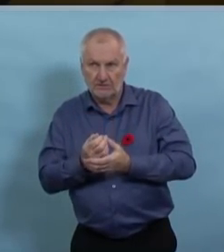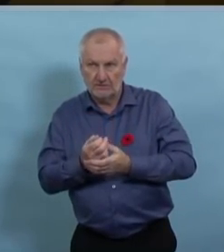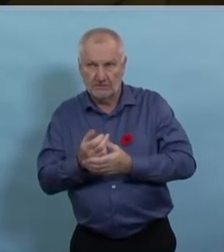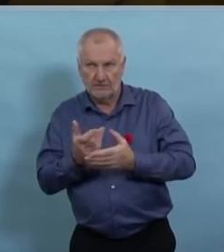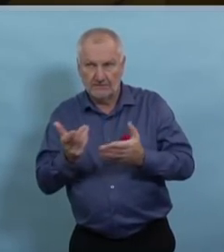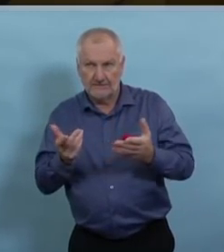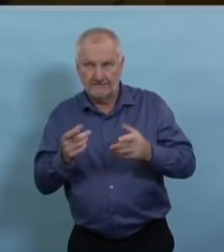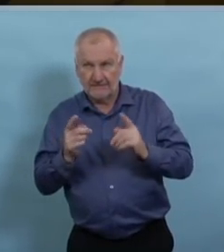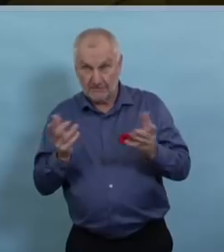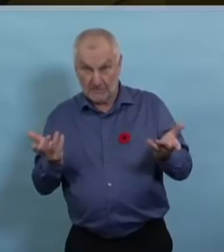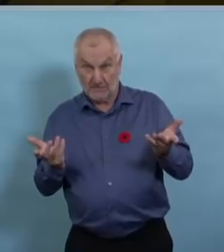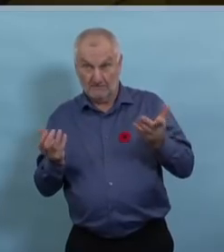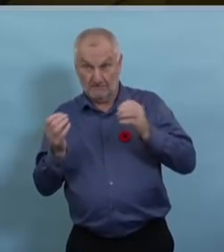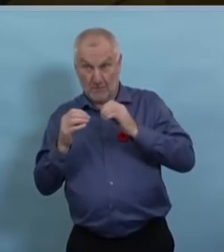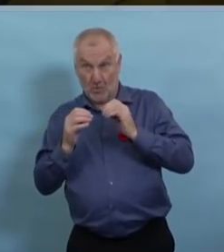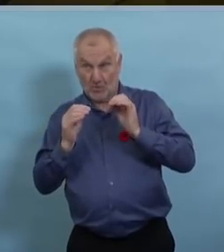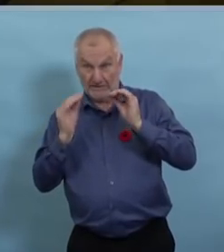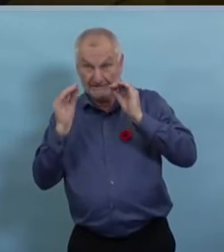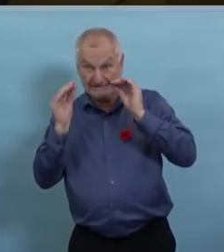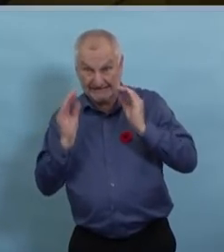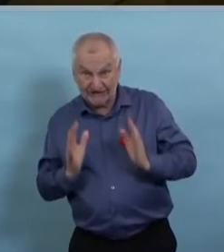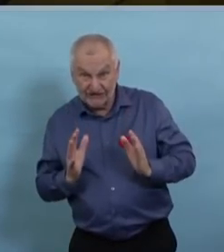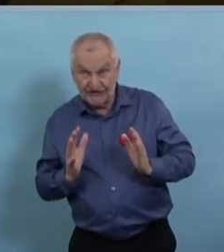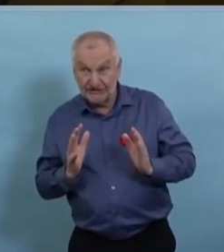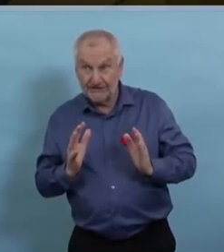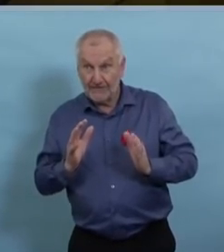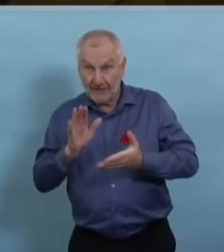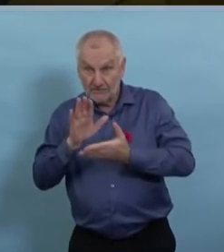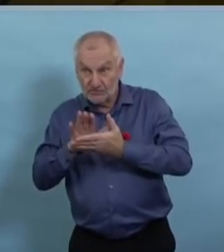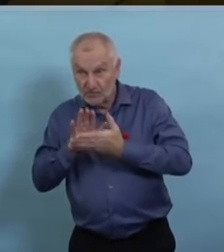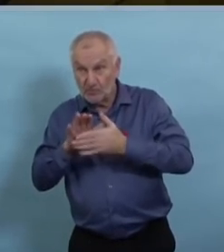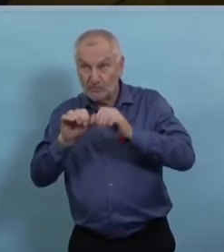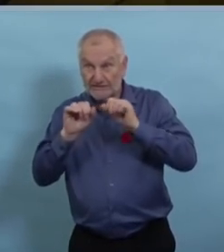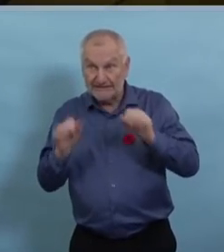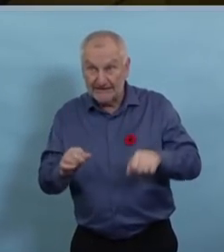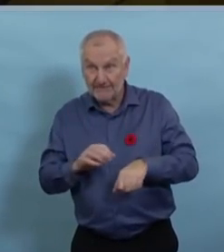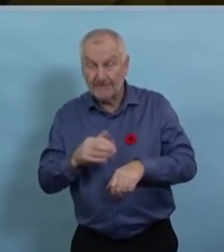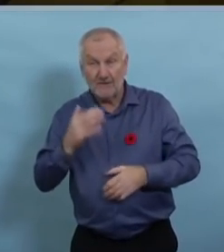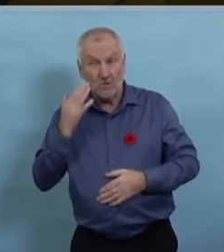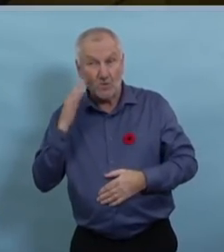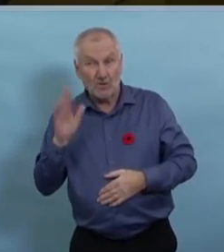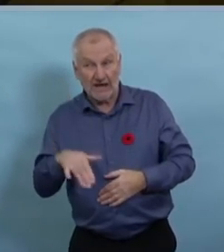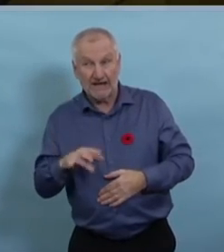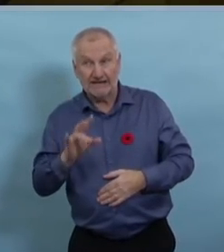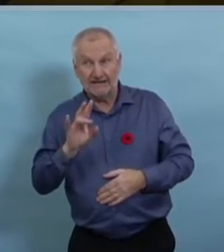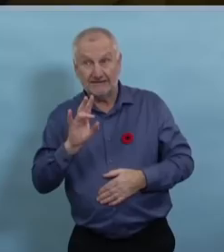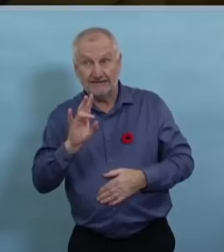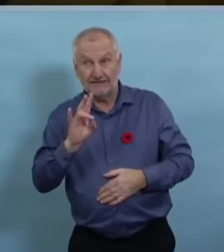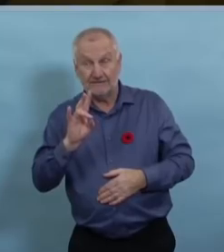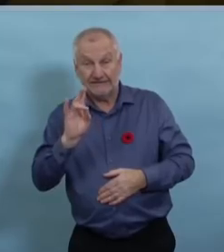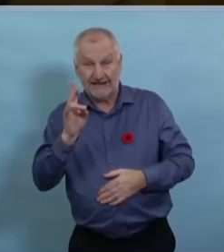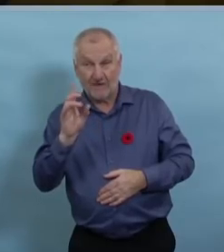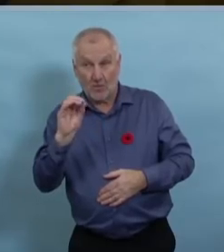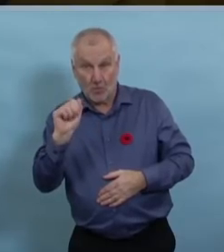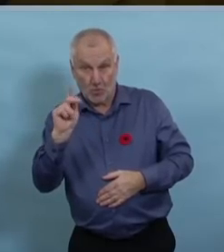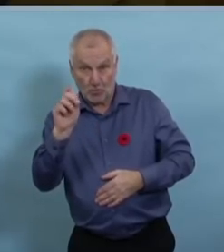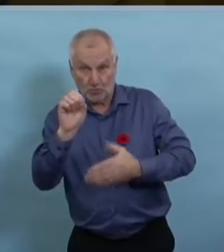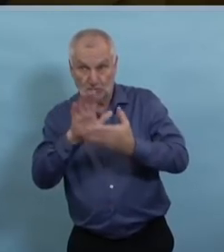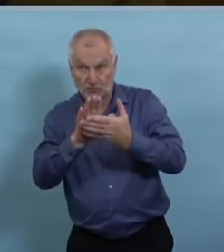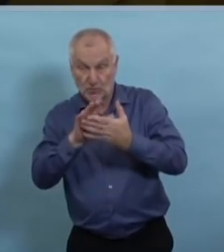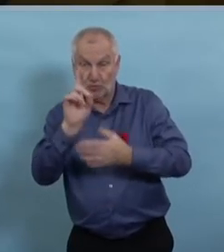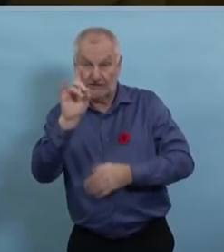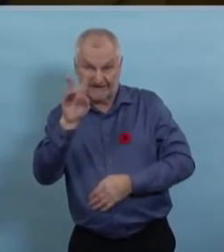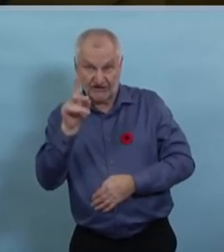divisions, that sort of thing. Seven Oaks reported last week, Seven Oaks School Division, they issued a